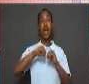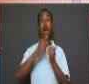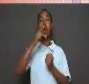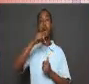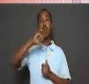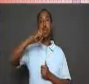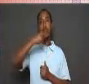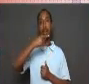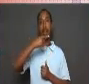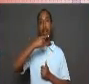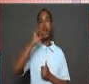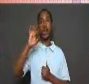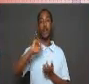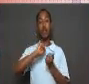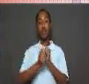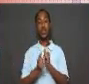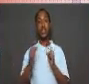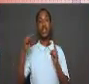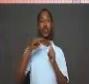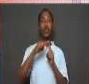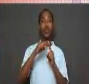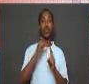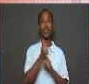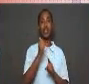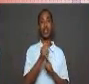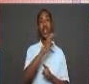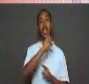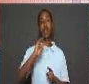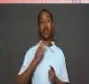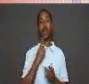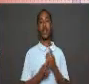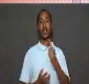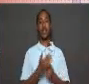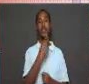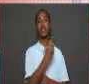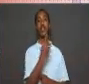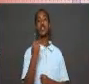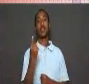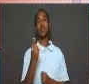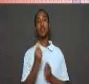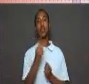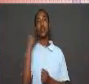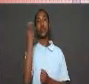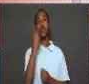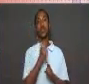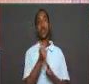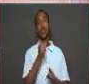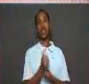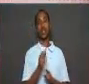learned how pig iron is converted into steel, and we discussed some uses of